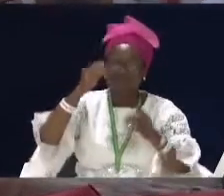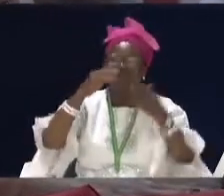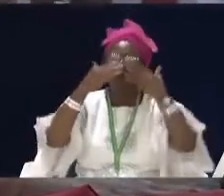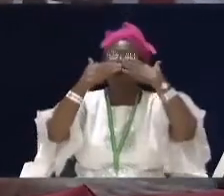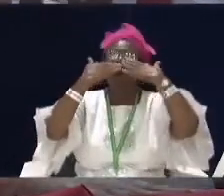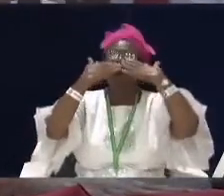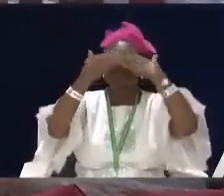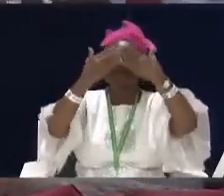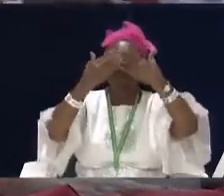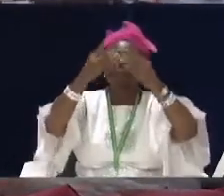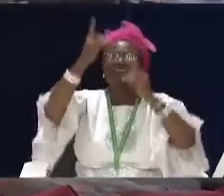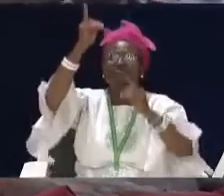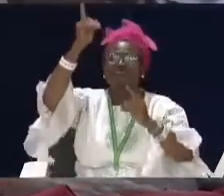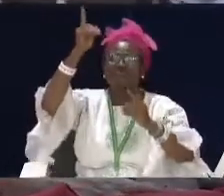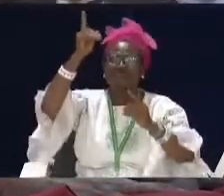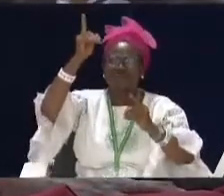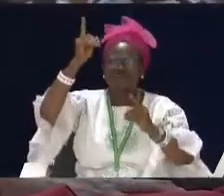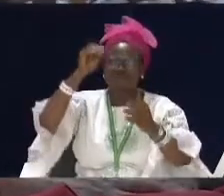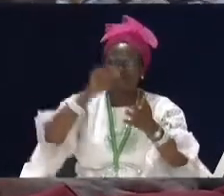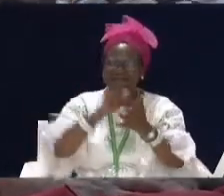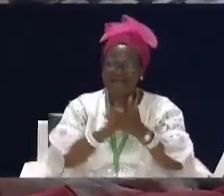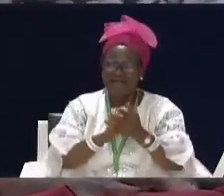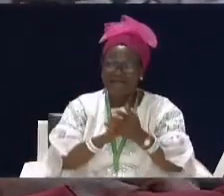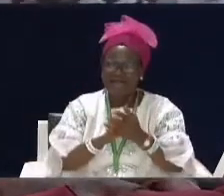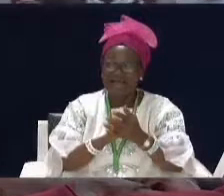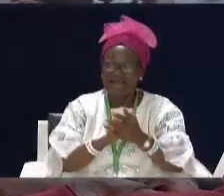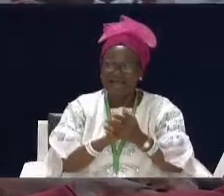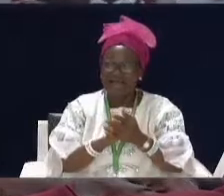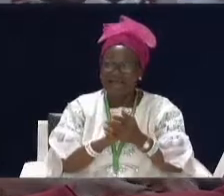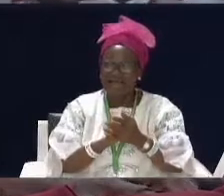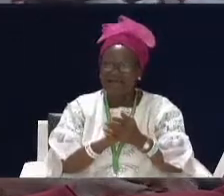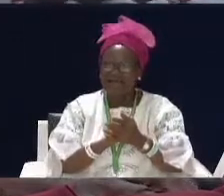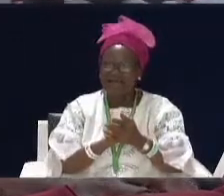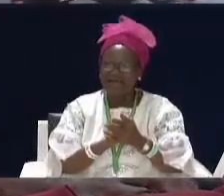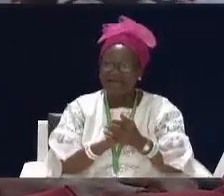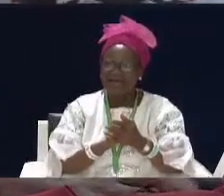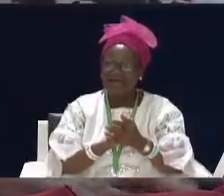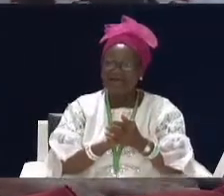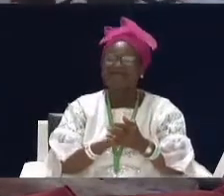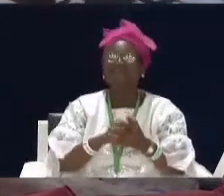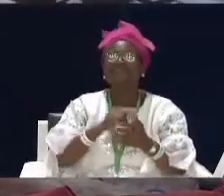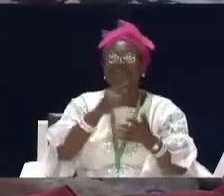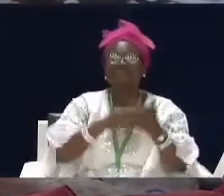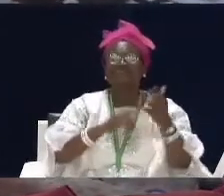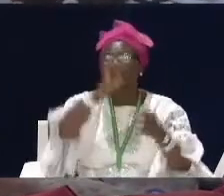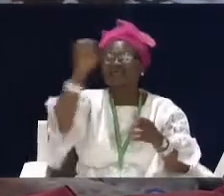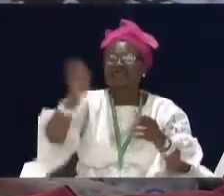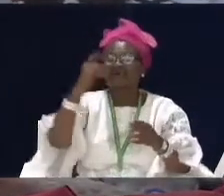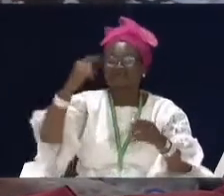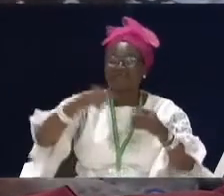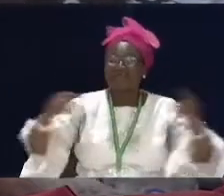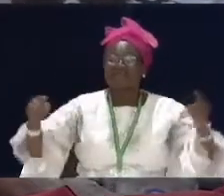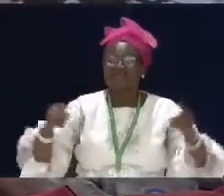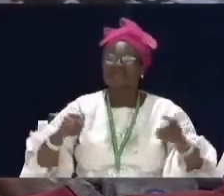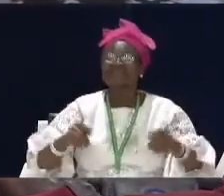Thank you that whatever the enemy planned, the enemy failed.